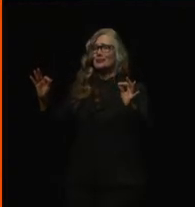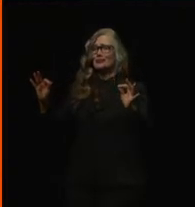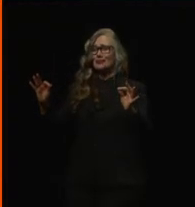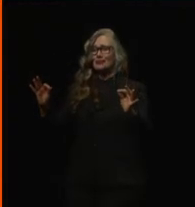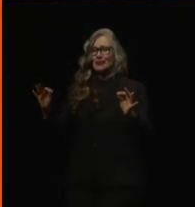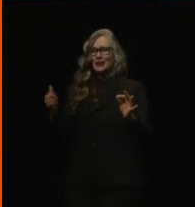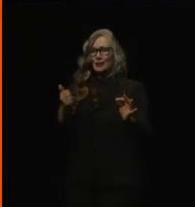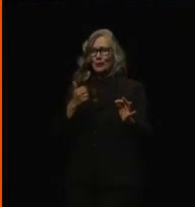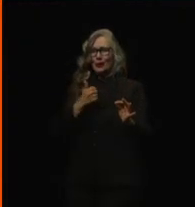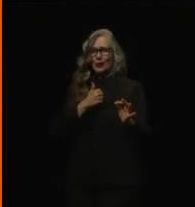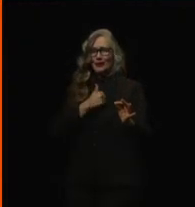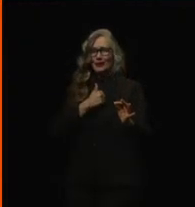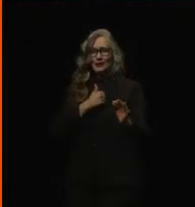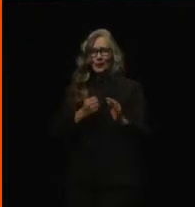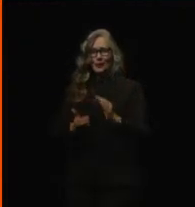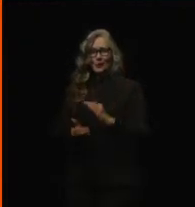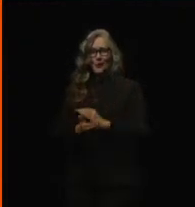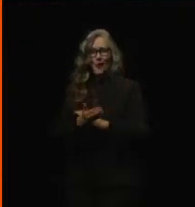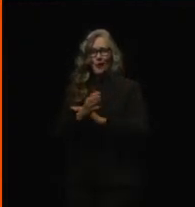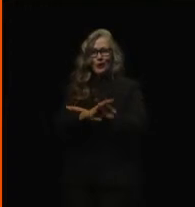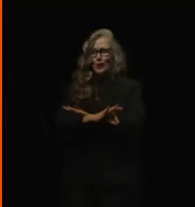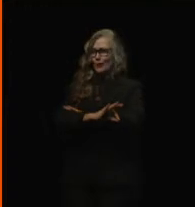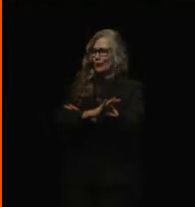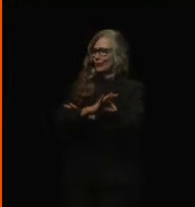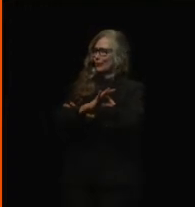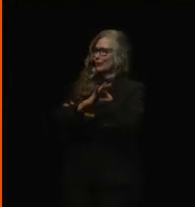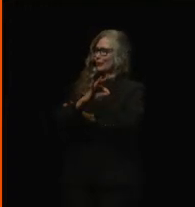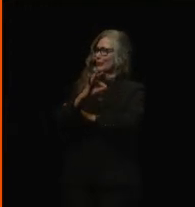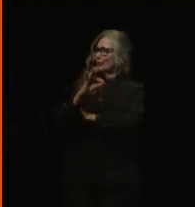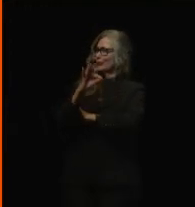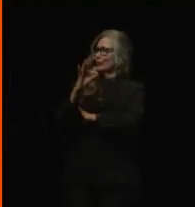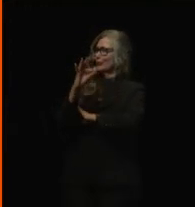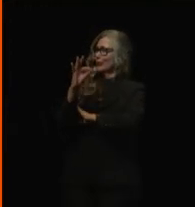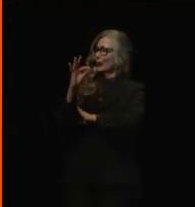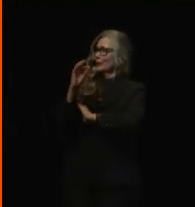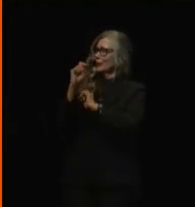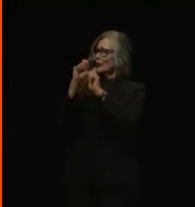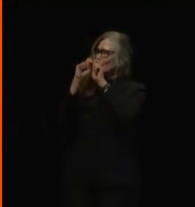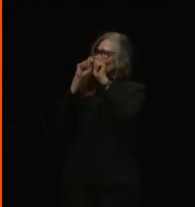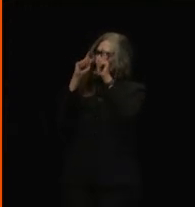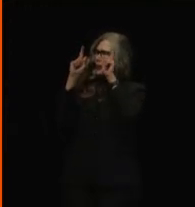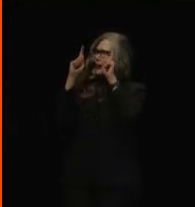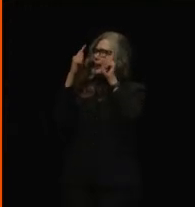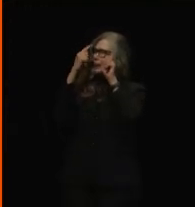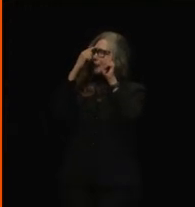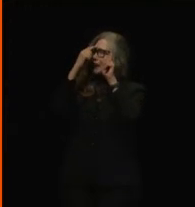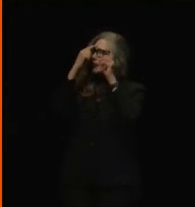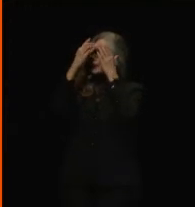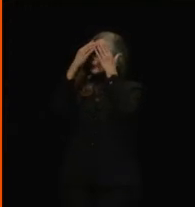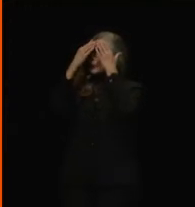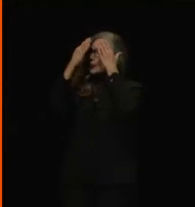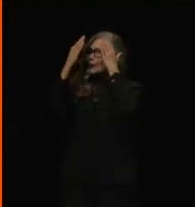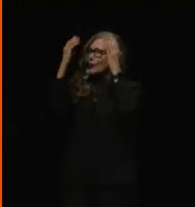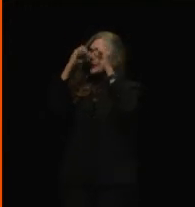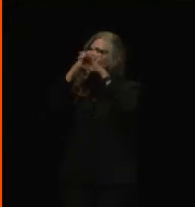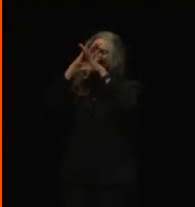freedom. Woke up this morning with my mind